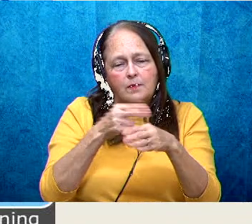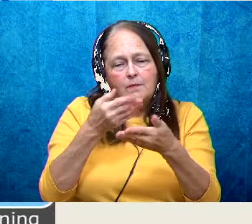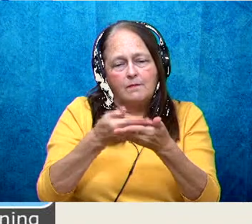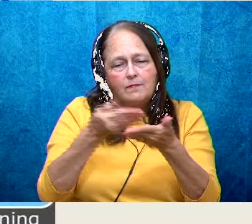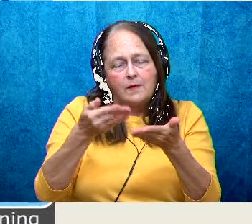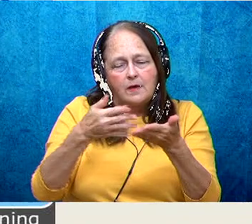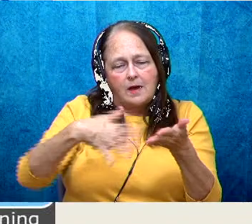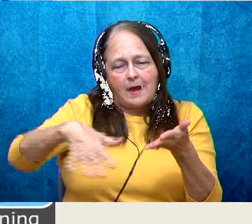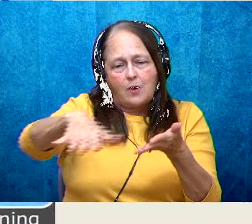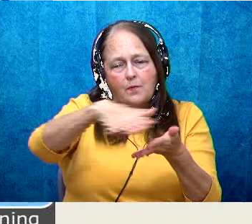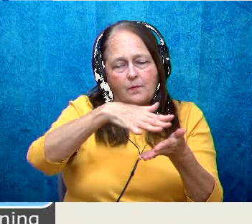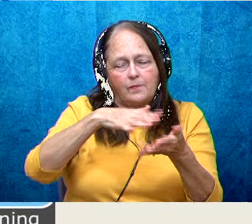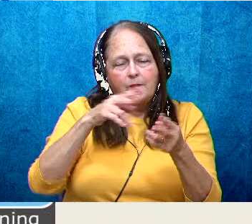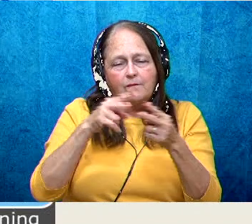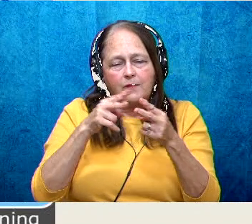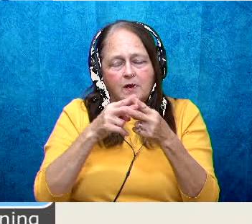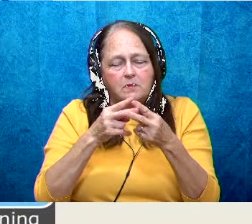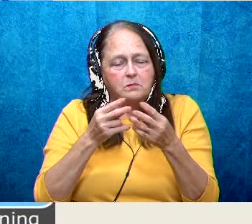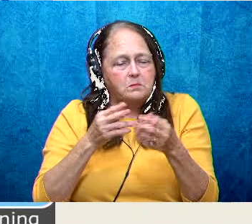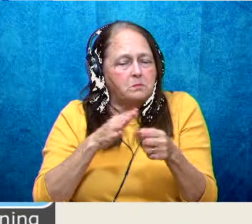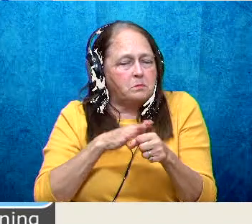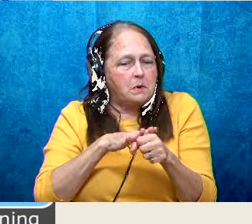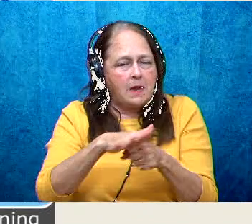this region. They're very plentiful.